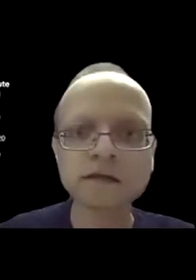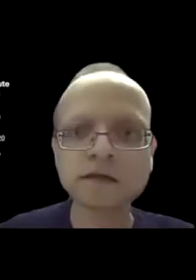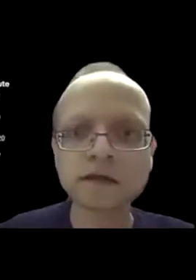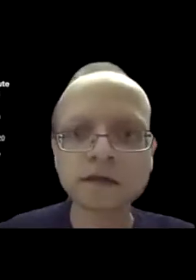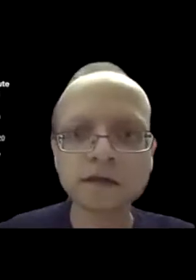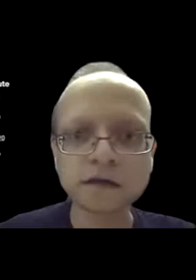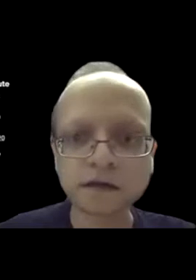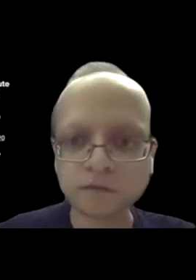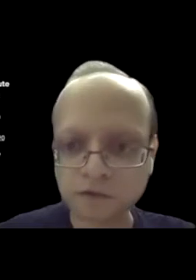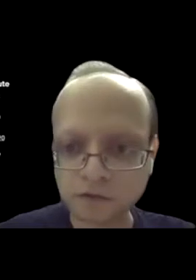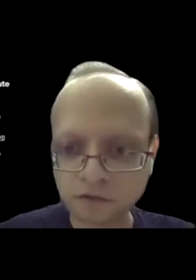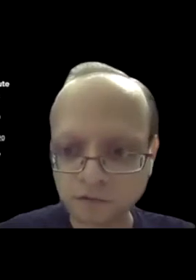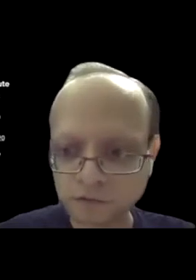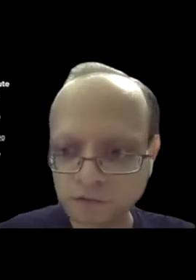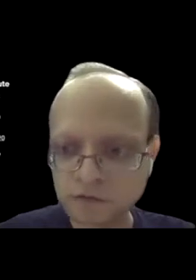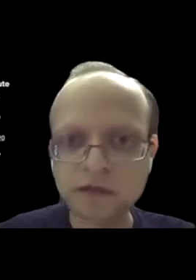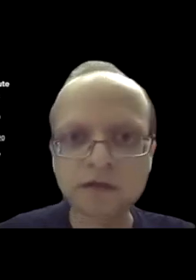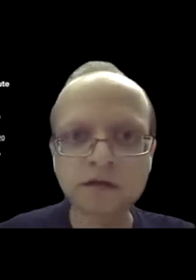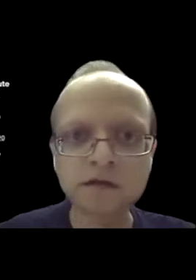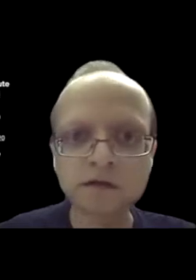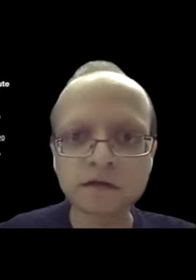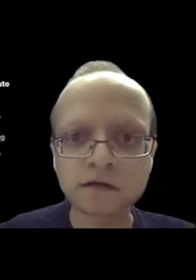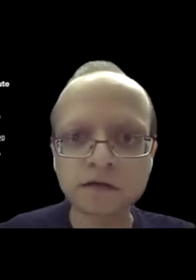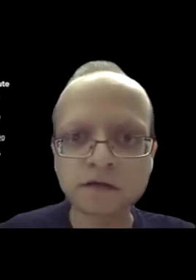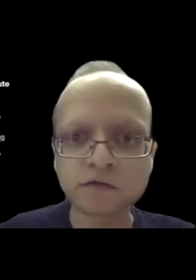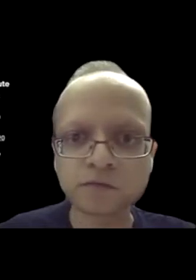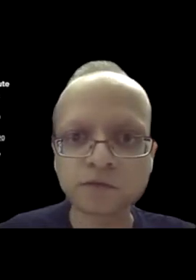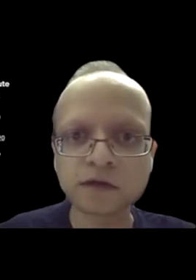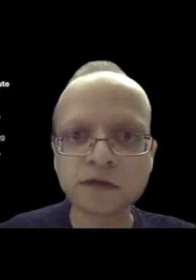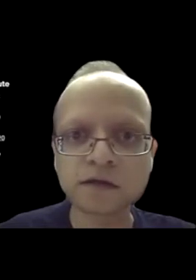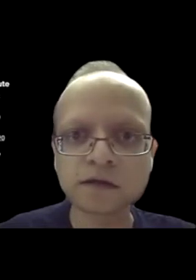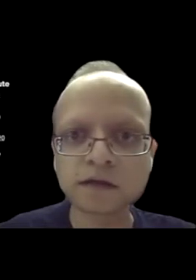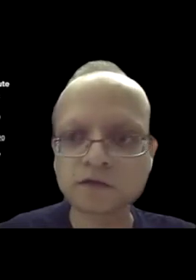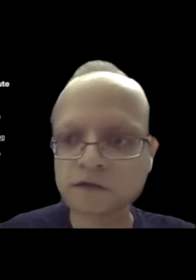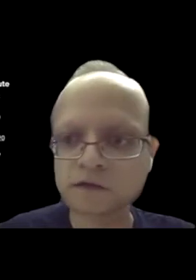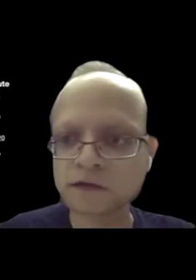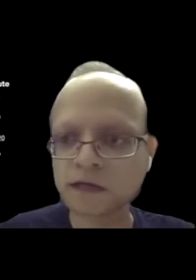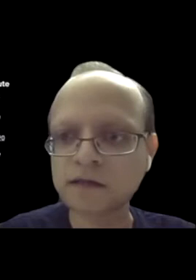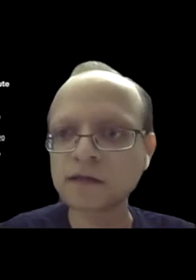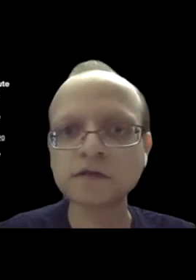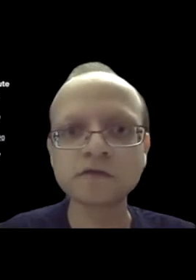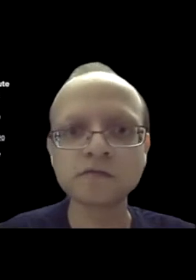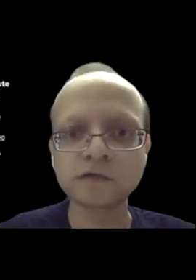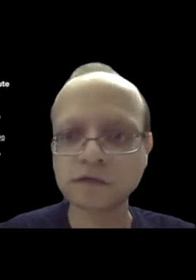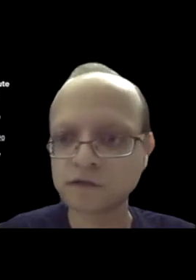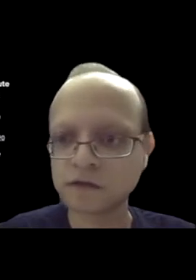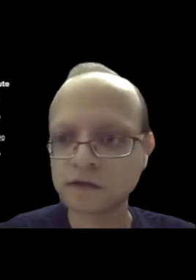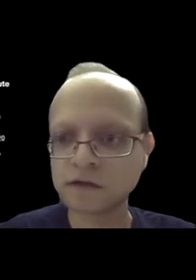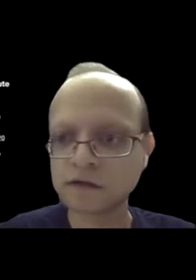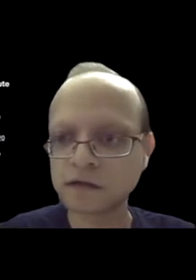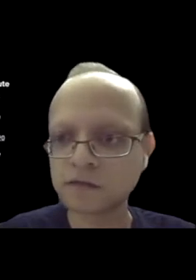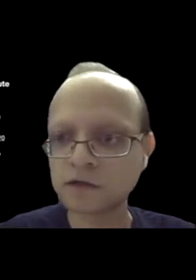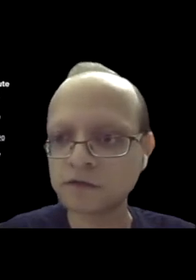it. And I'm gonna go full screen here and hope that you still see it. I think you still see